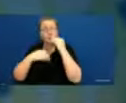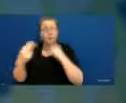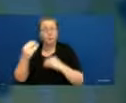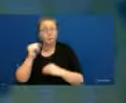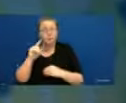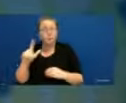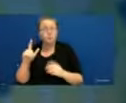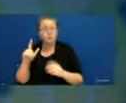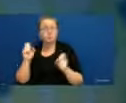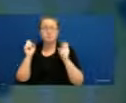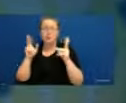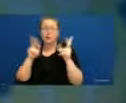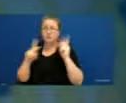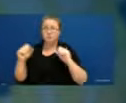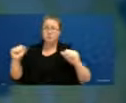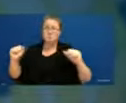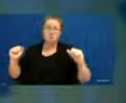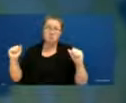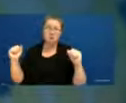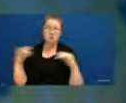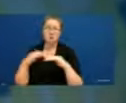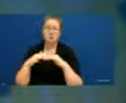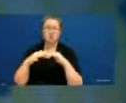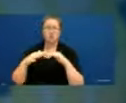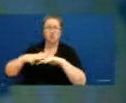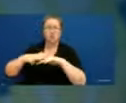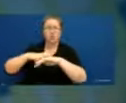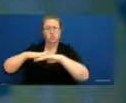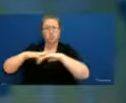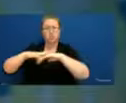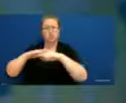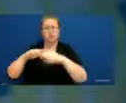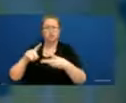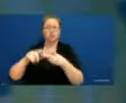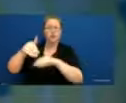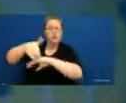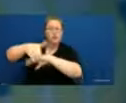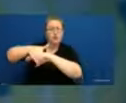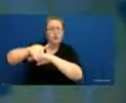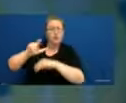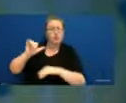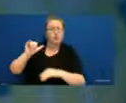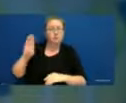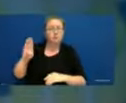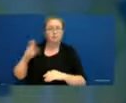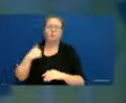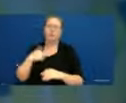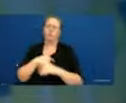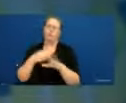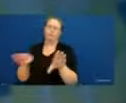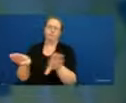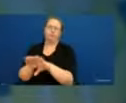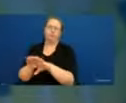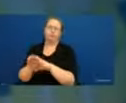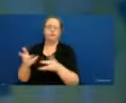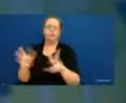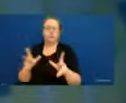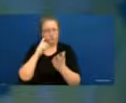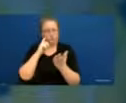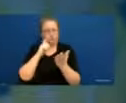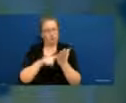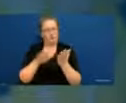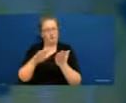seeing large numbers of people gathering, at nightclubs, which we have shut down, we've now started to